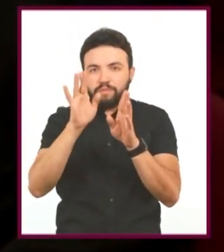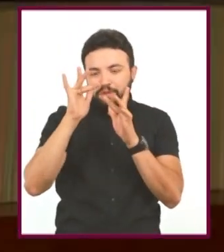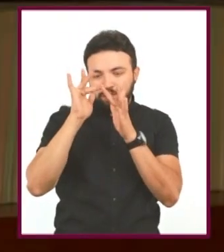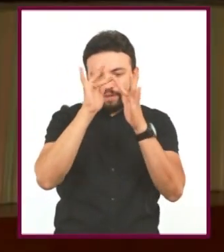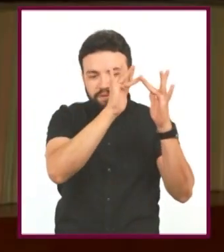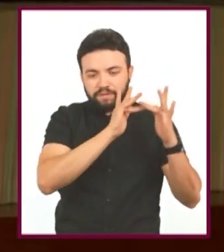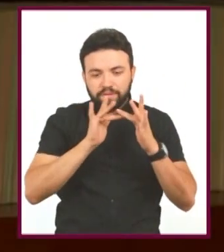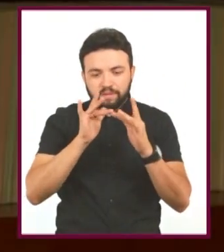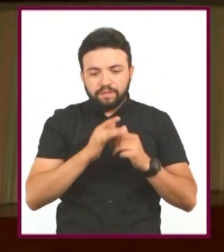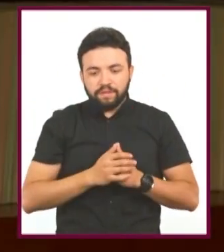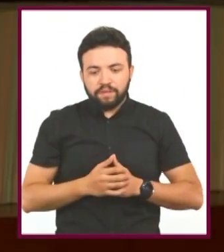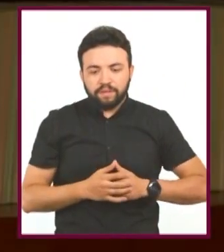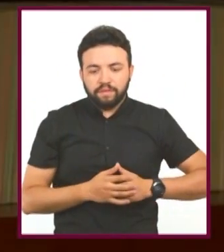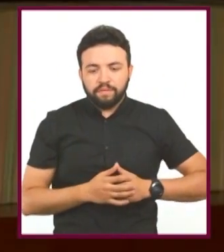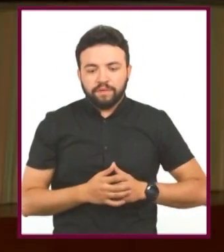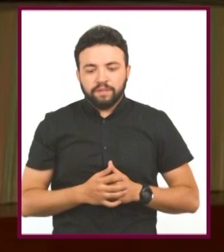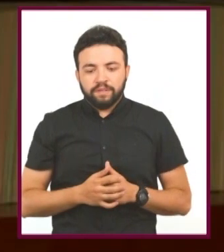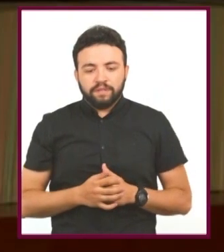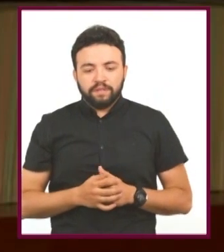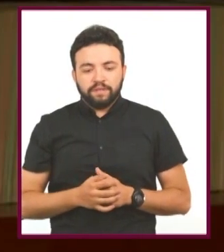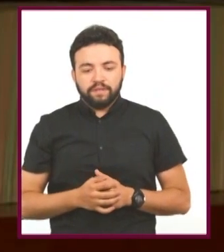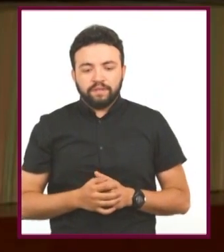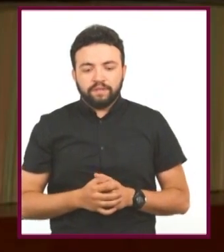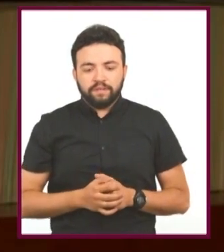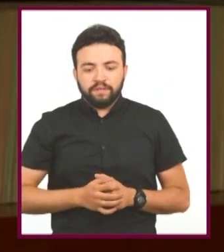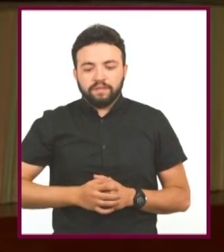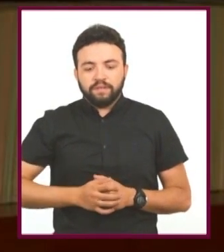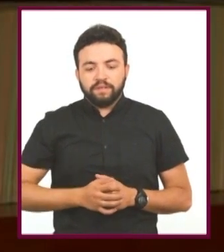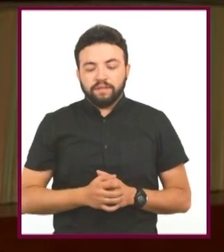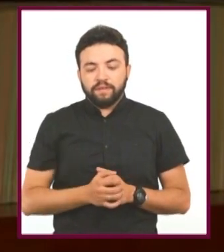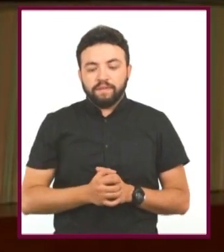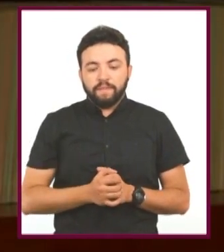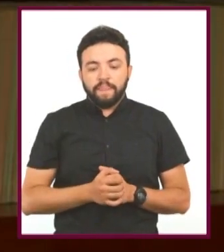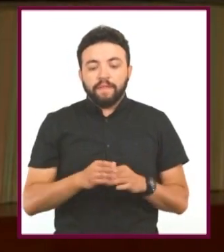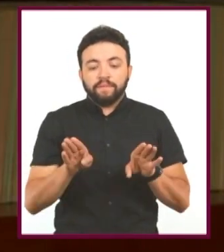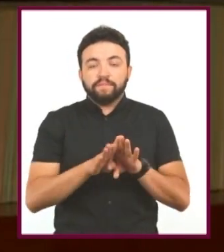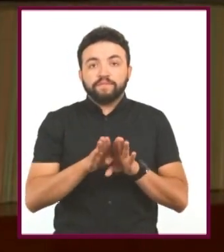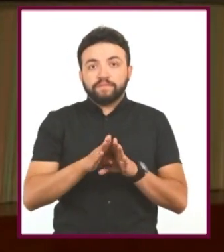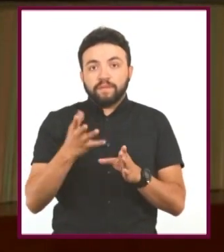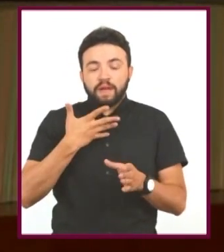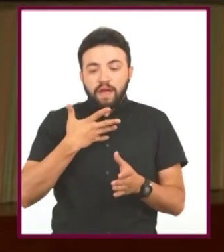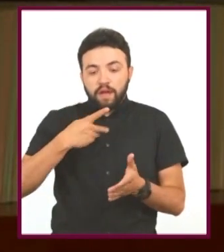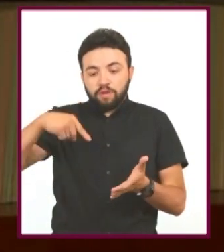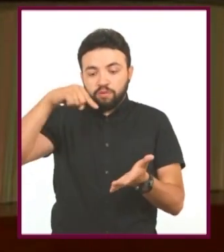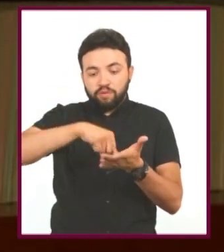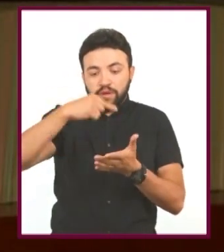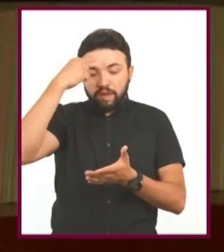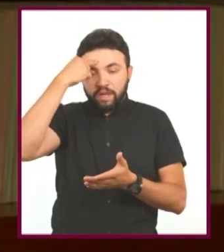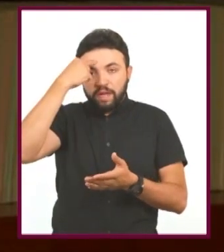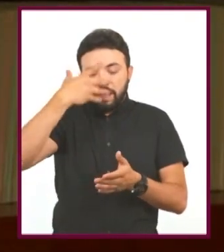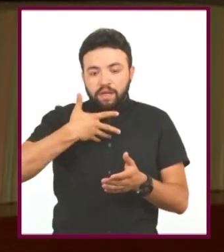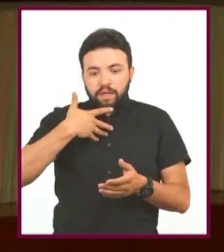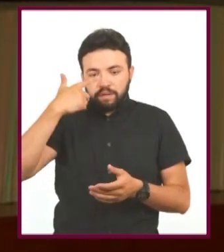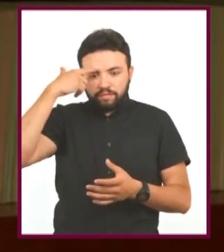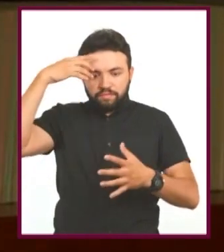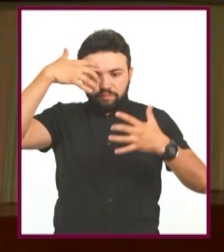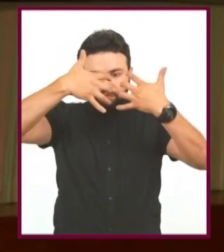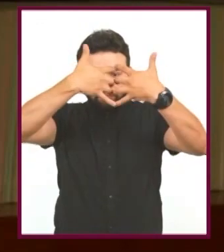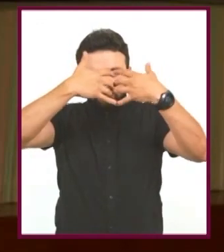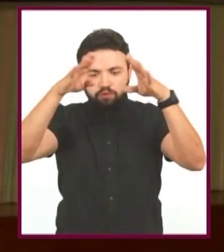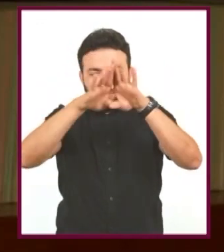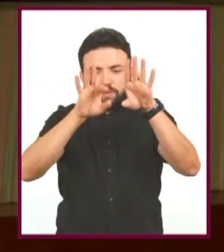What happens in the inner experience of silence is localized areas of the brain settle down. Localized area of the brain,